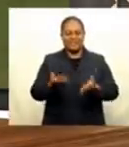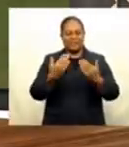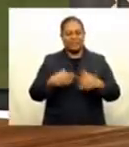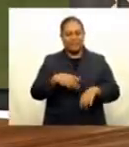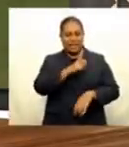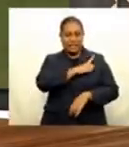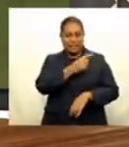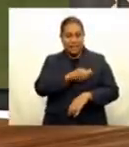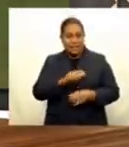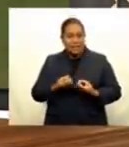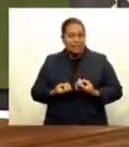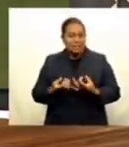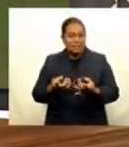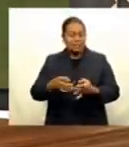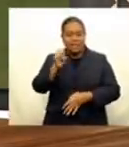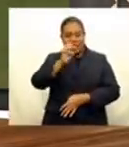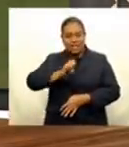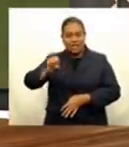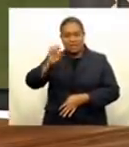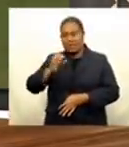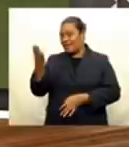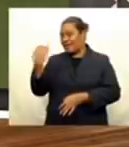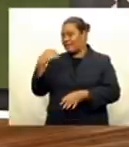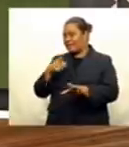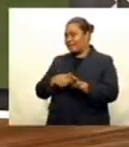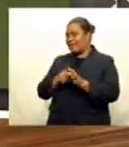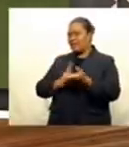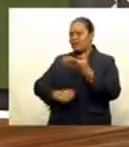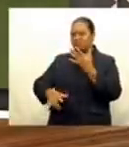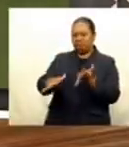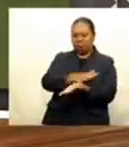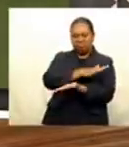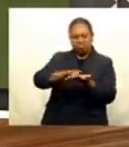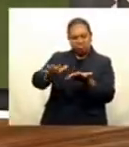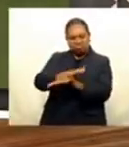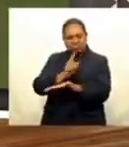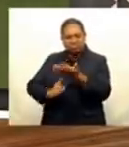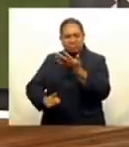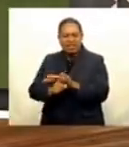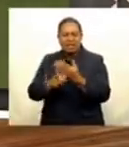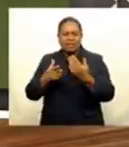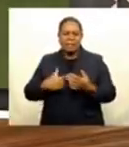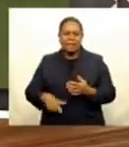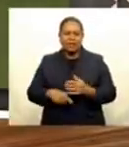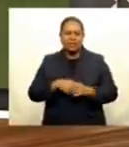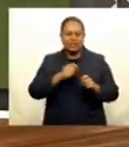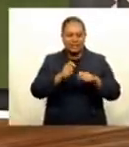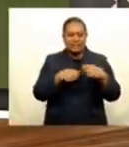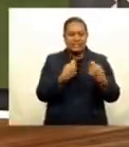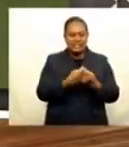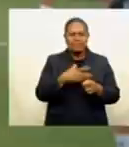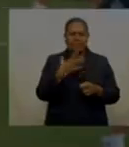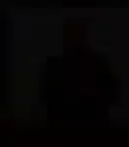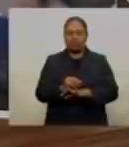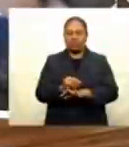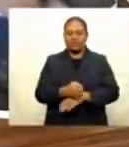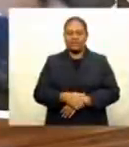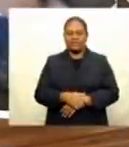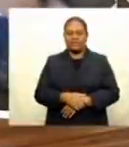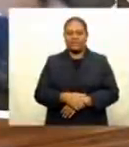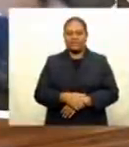Spain's preparations for the Euro 2020 has been thrown into chaos after Sergio Busquets tested positive for